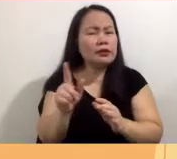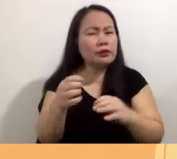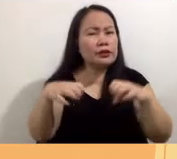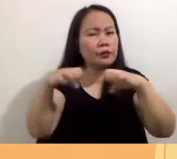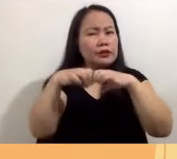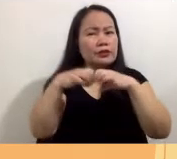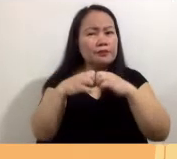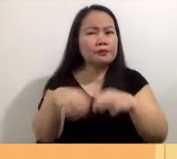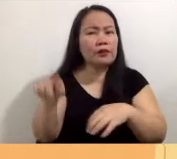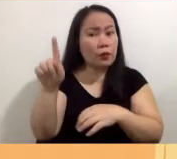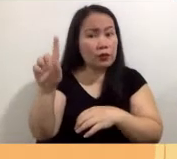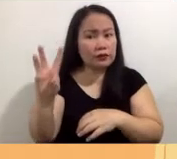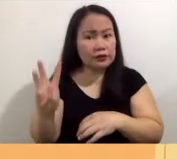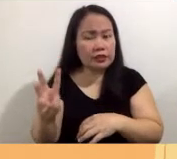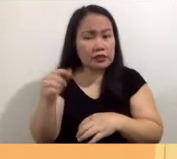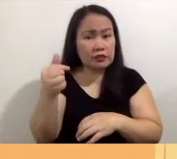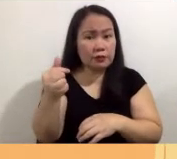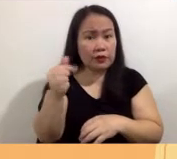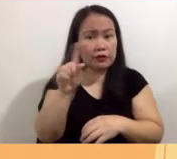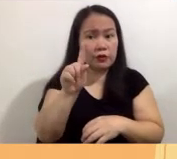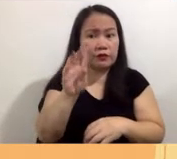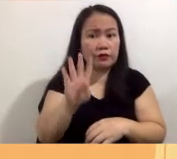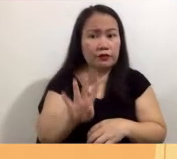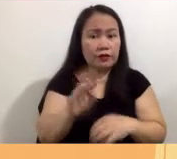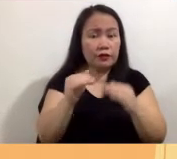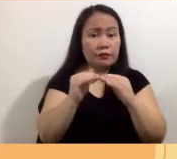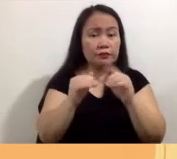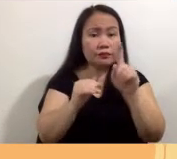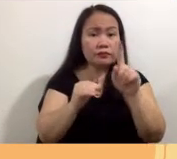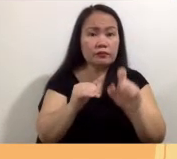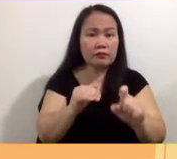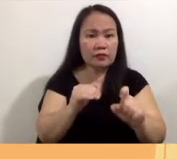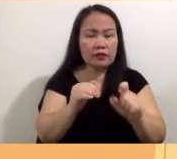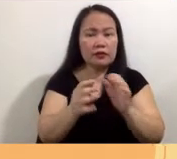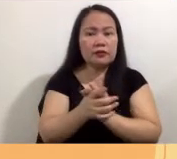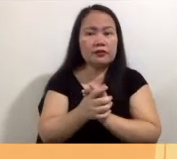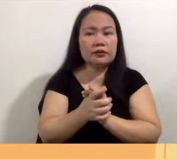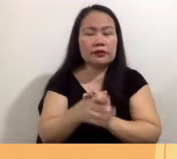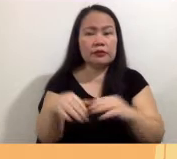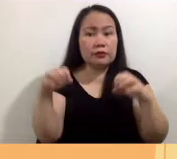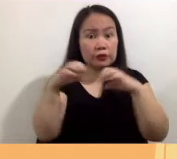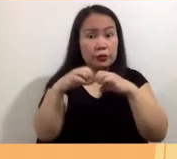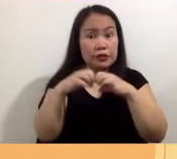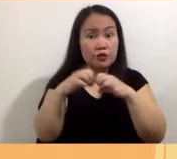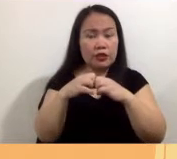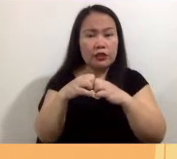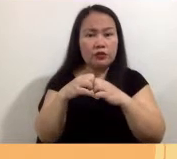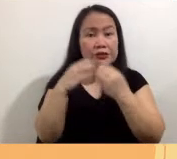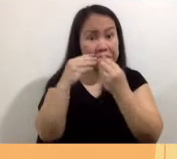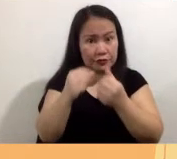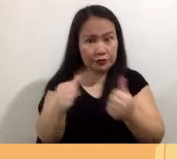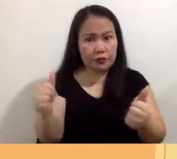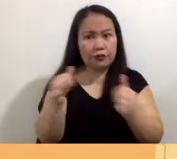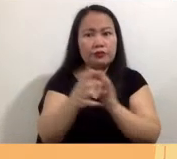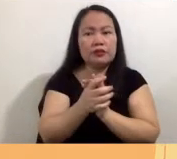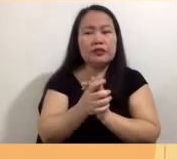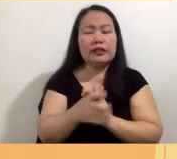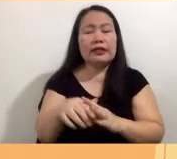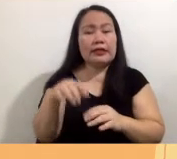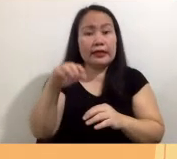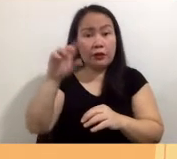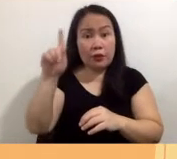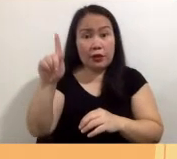equation? 1 over 6 plus 1 over 4 is equal to 1 over x. So, ito yung